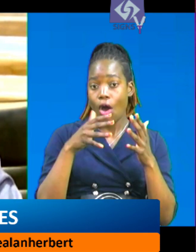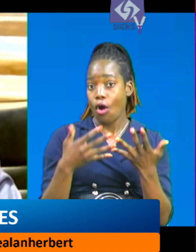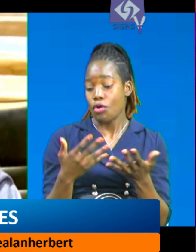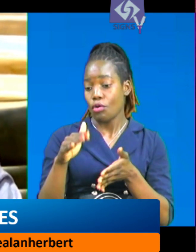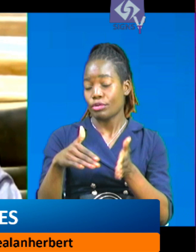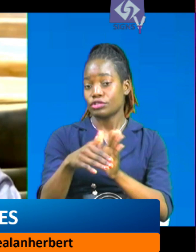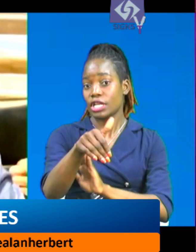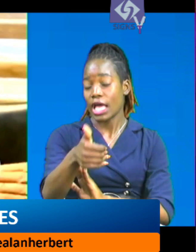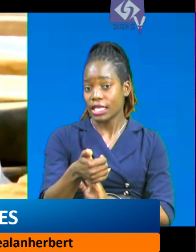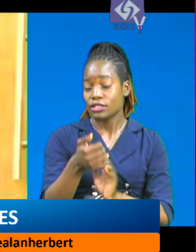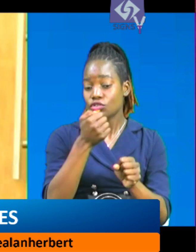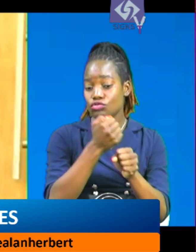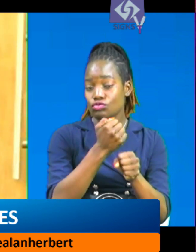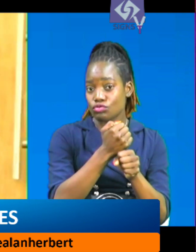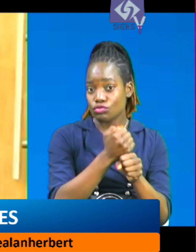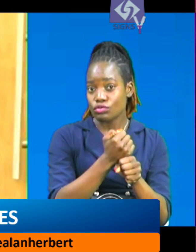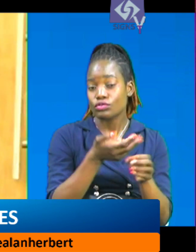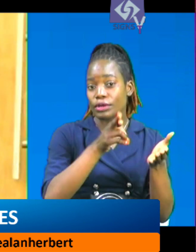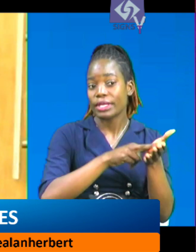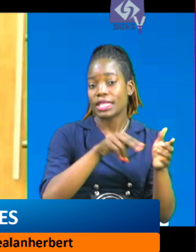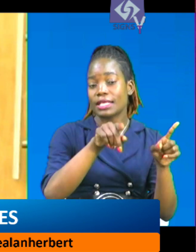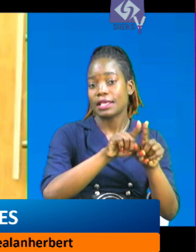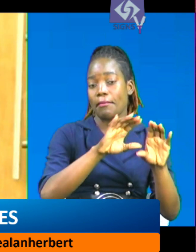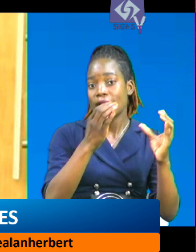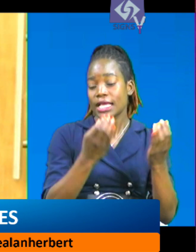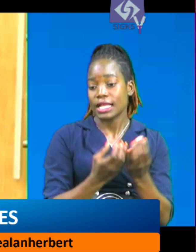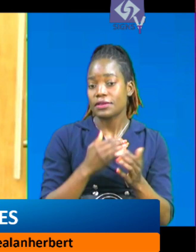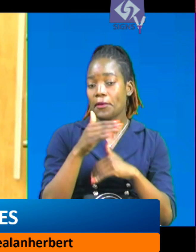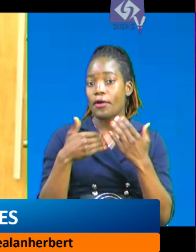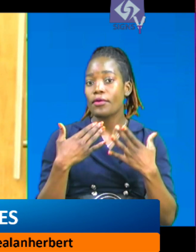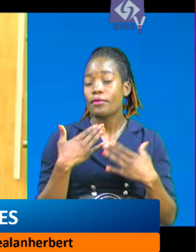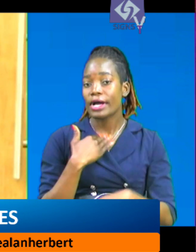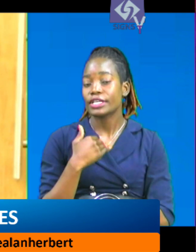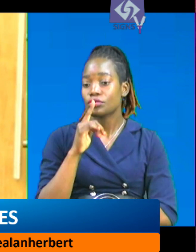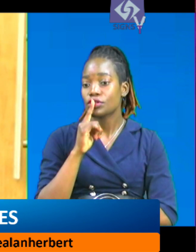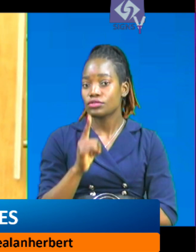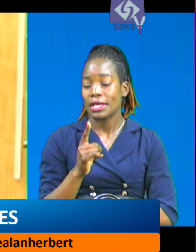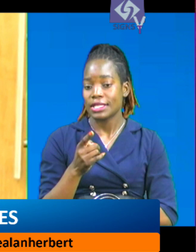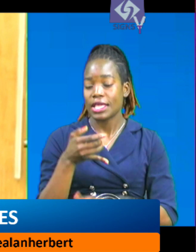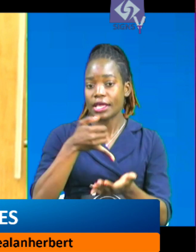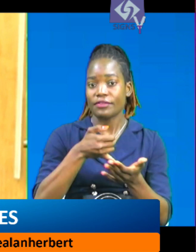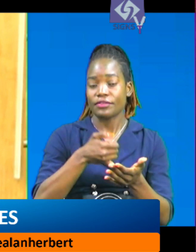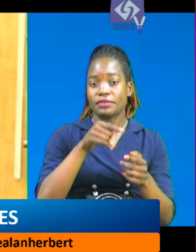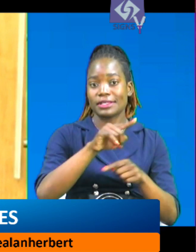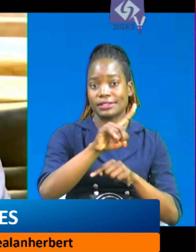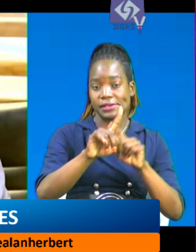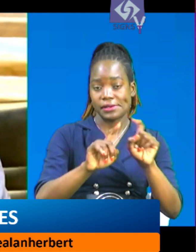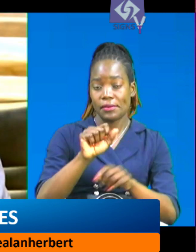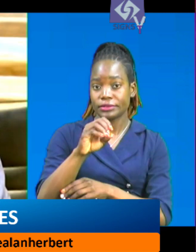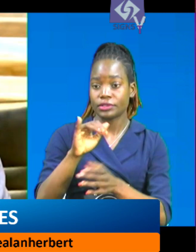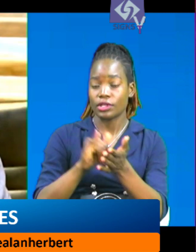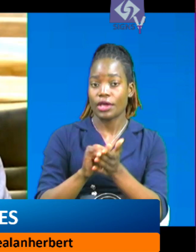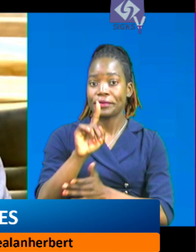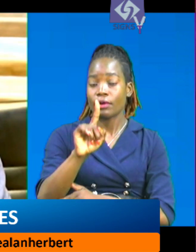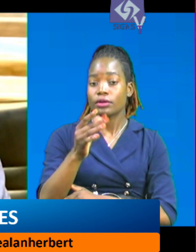no opportunity, took that advantage to make sure that they are in this examination. So that is one